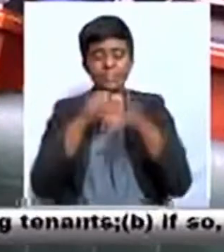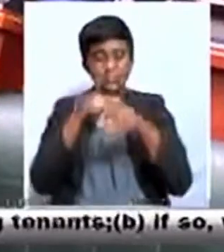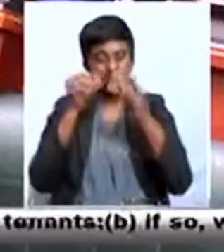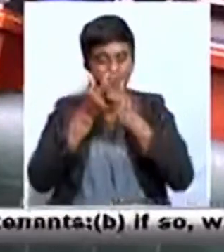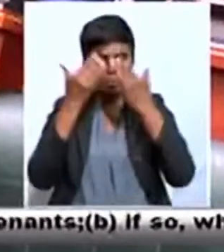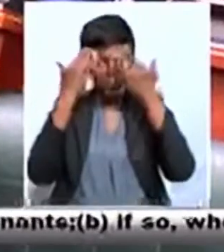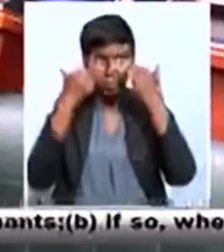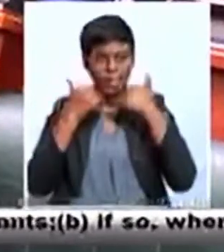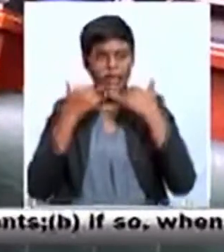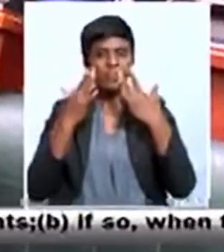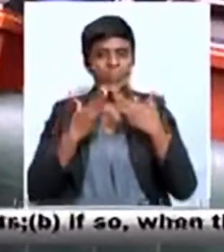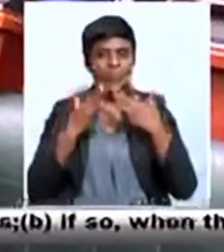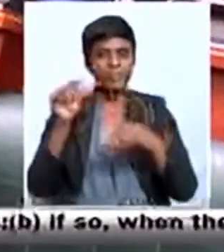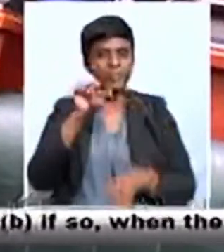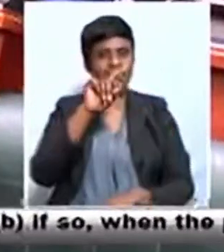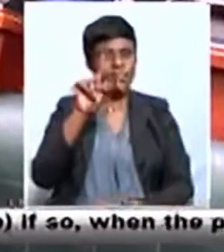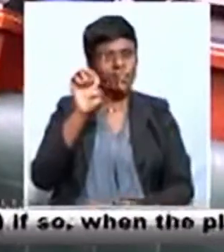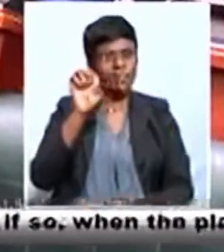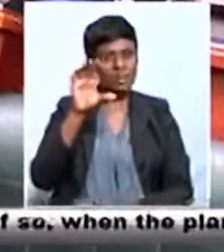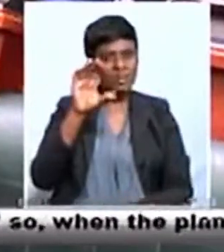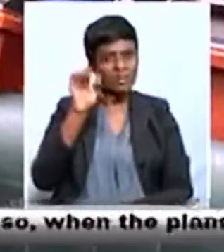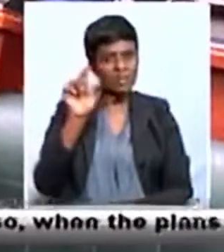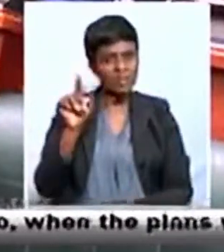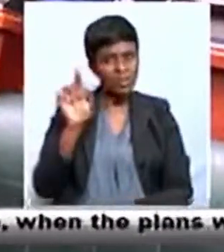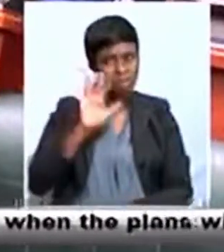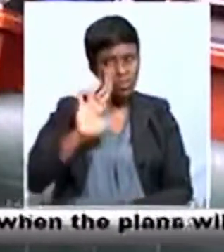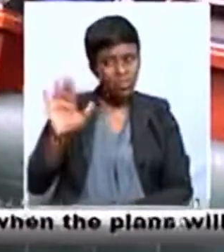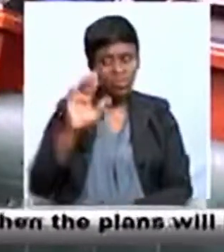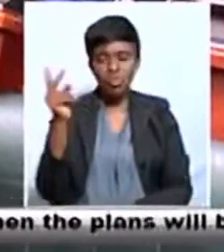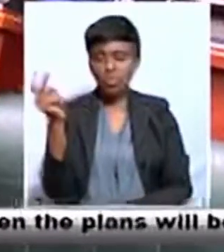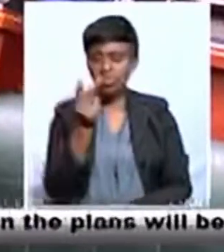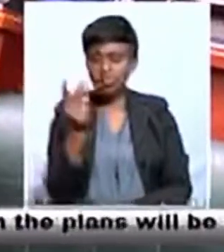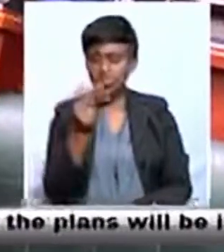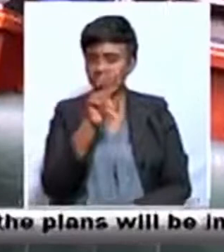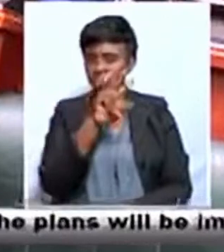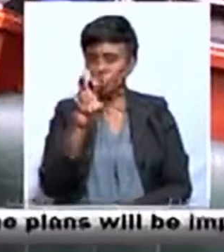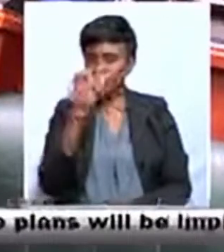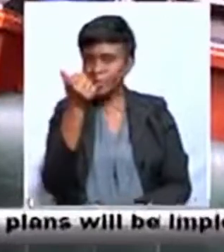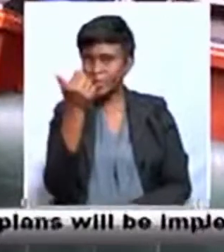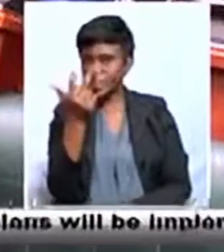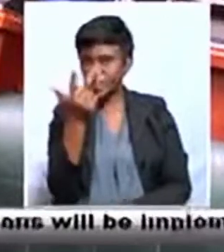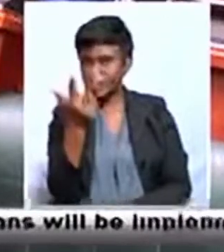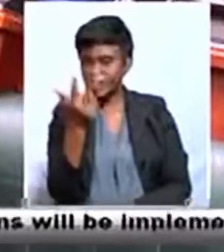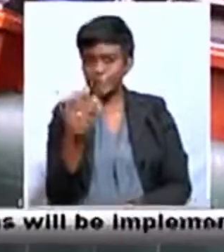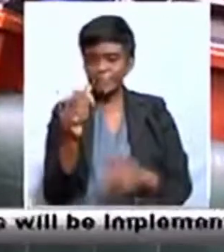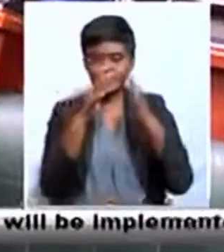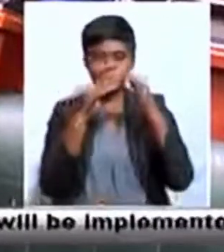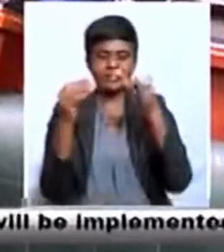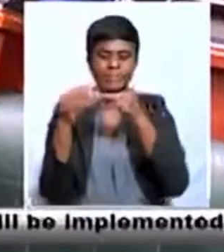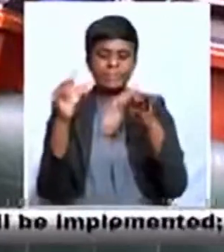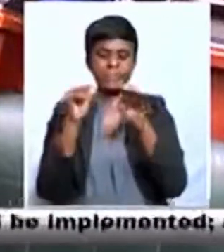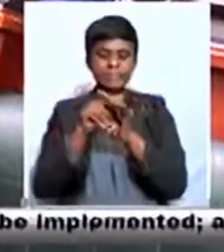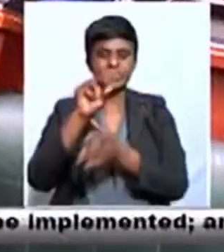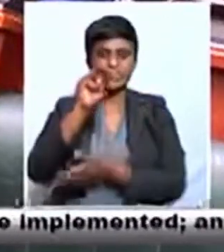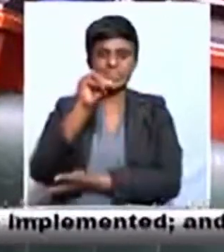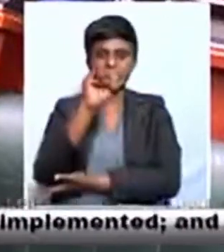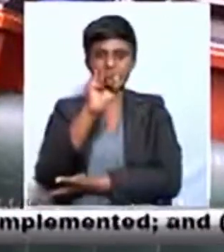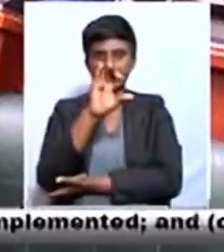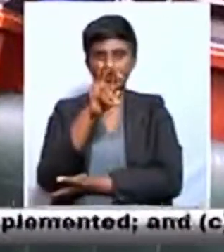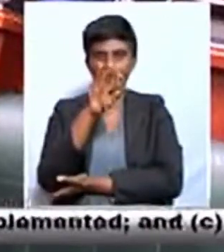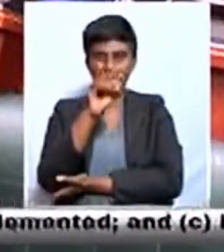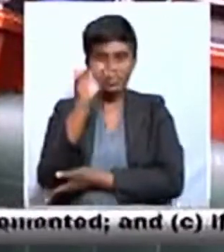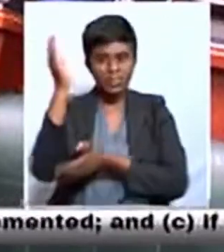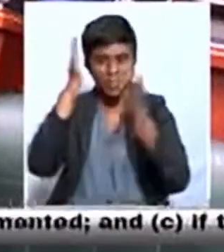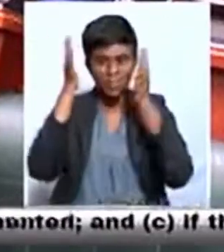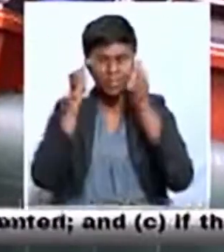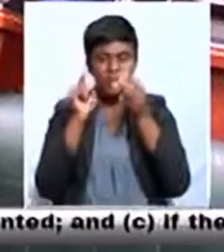aware, ZESCO Limited owns the 213 housing units at Mitchell compound. The